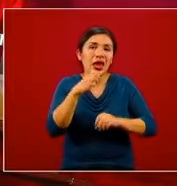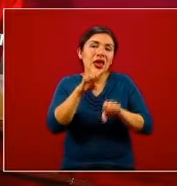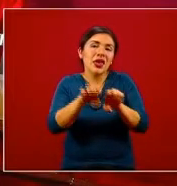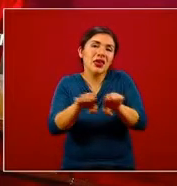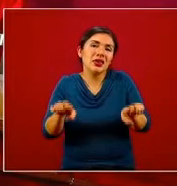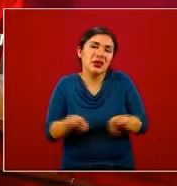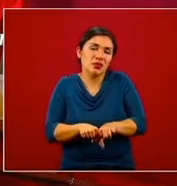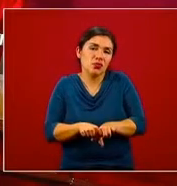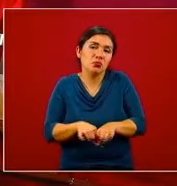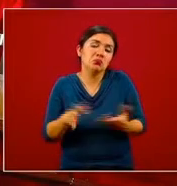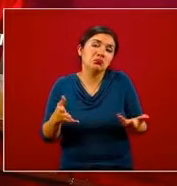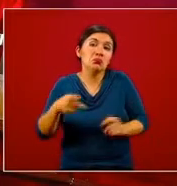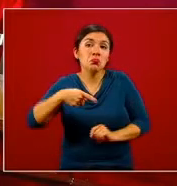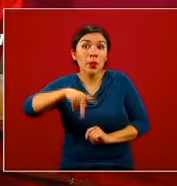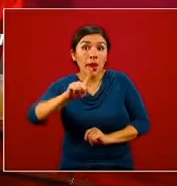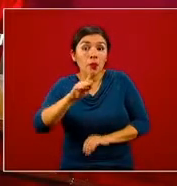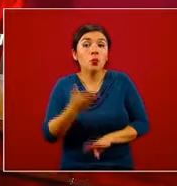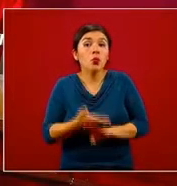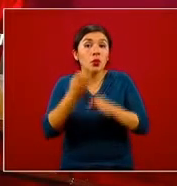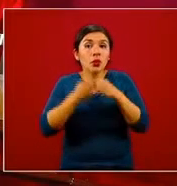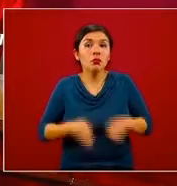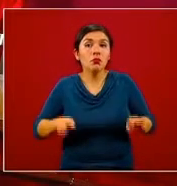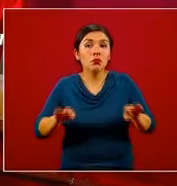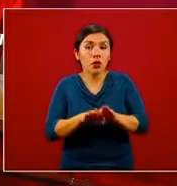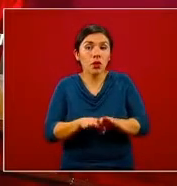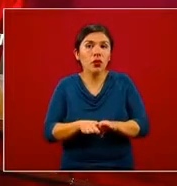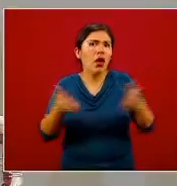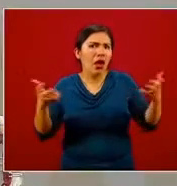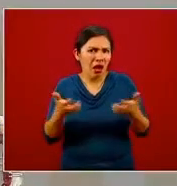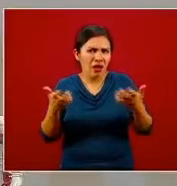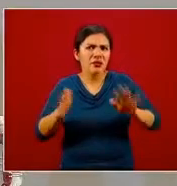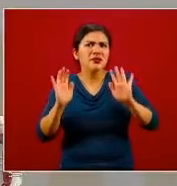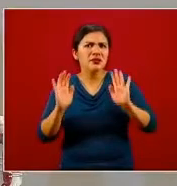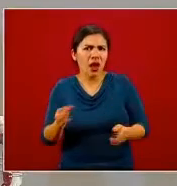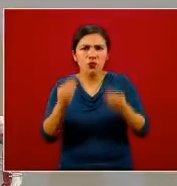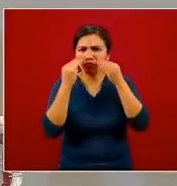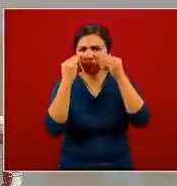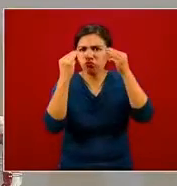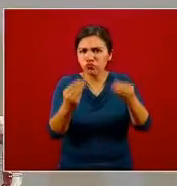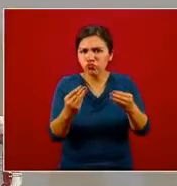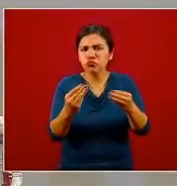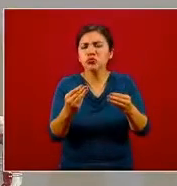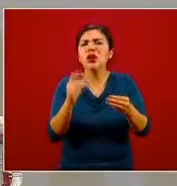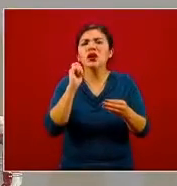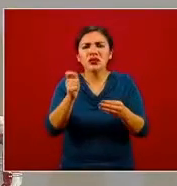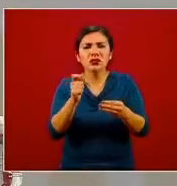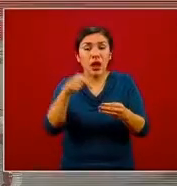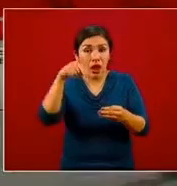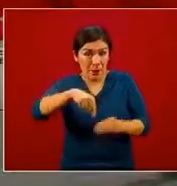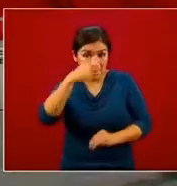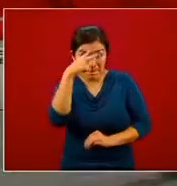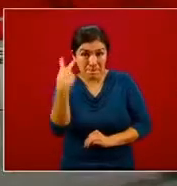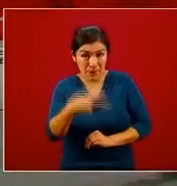that demand that is causing a delay in the manufacturing and assembly of this